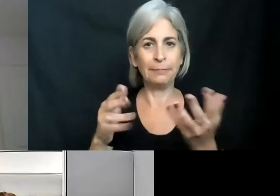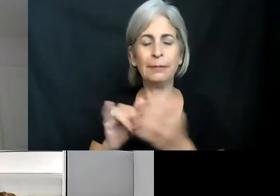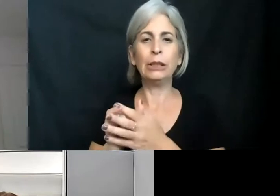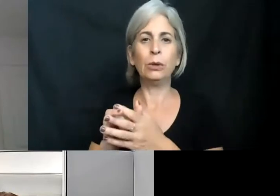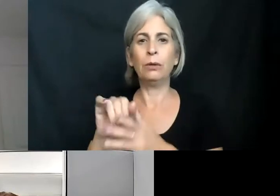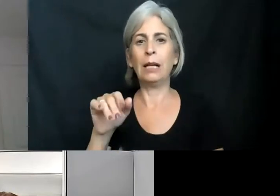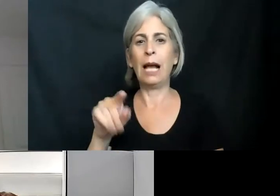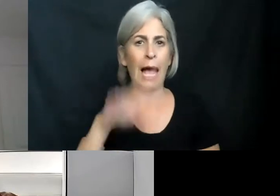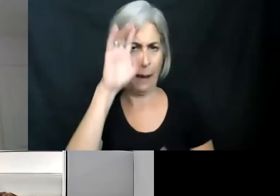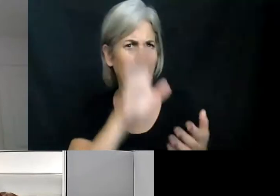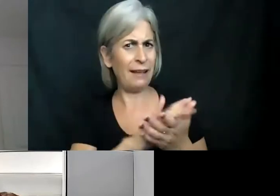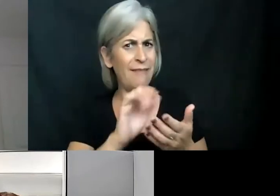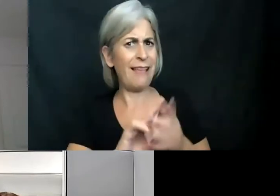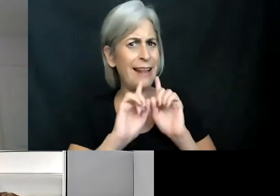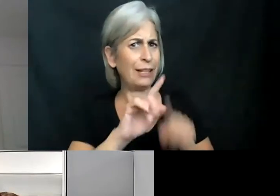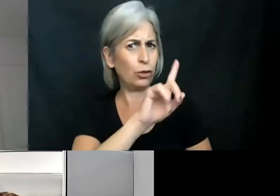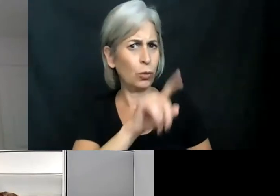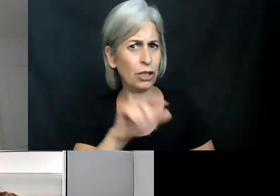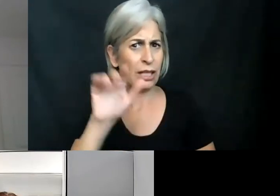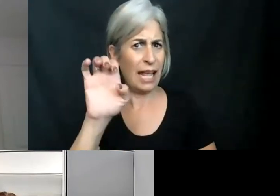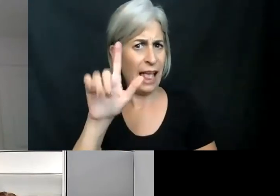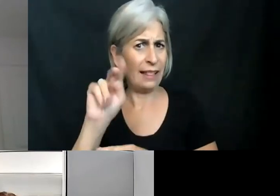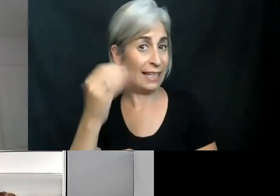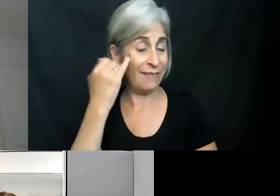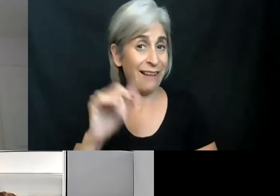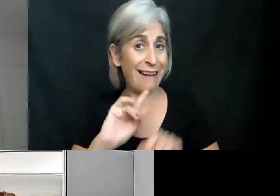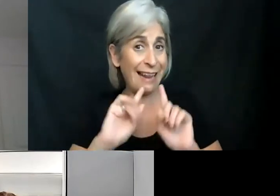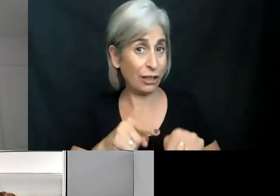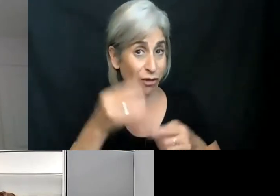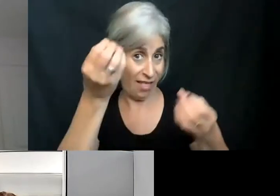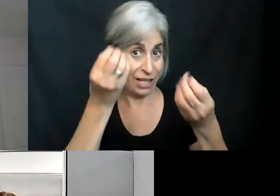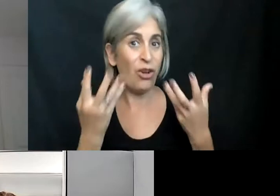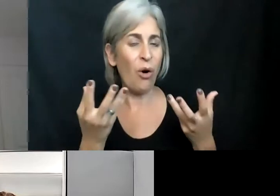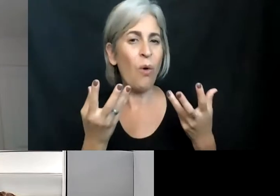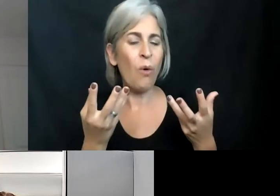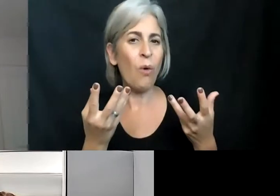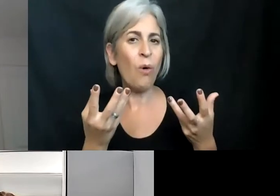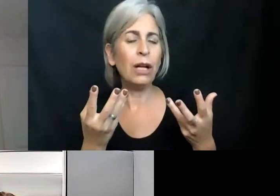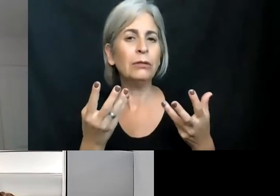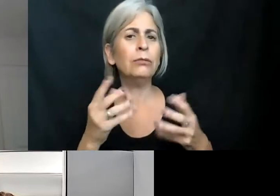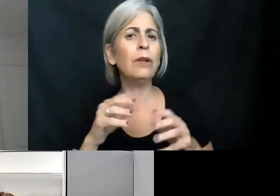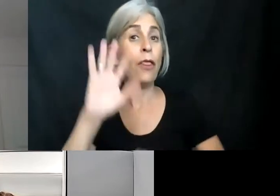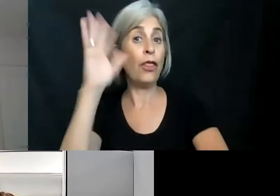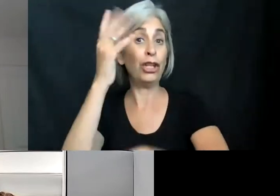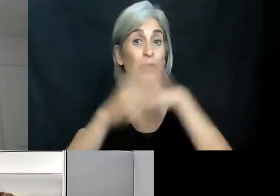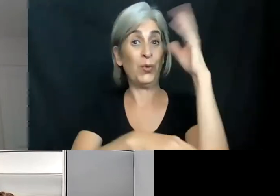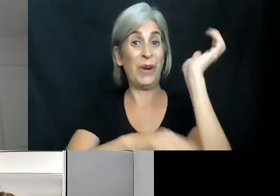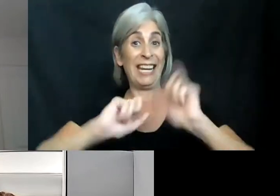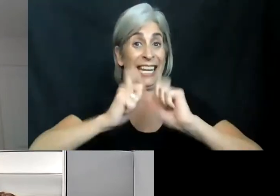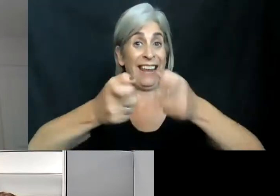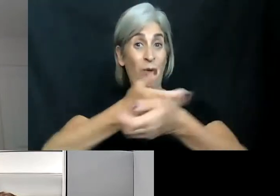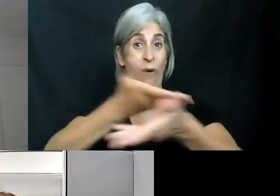I believe that answers the question, Ellen. Let us know if it doesn't. But yeah, definitely go check out the tree giveaway. That'll be a lot of fun.